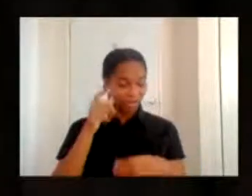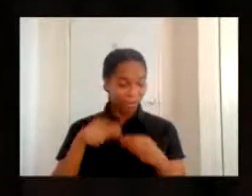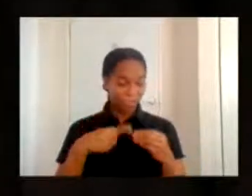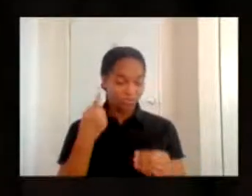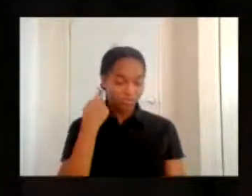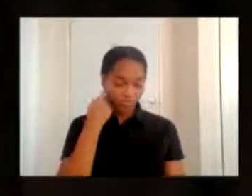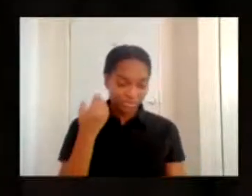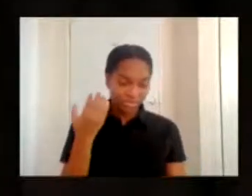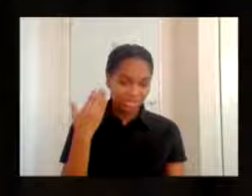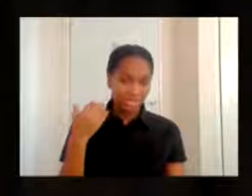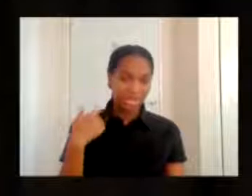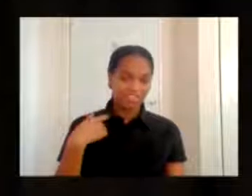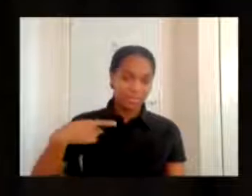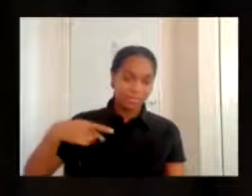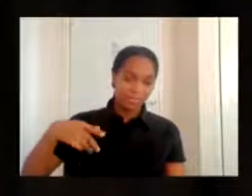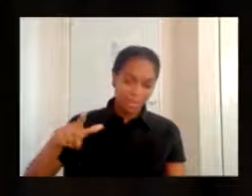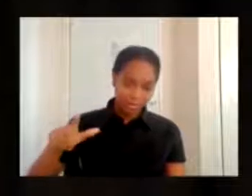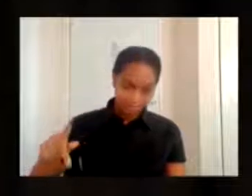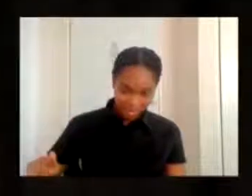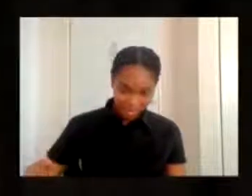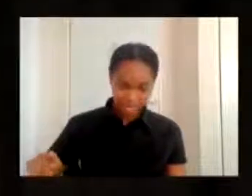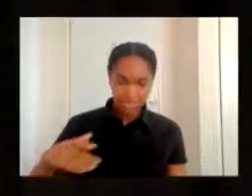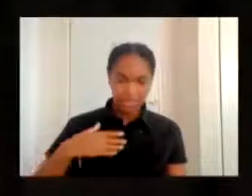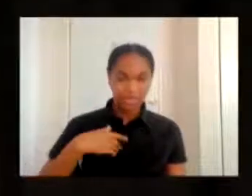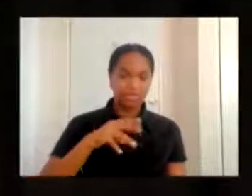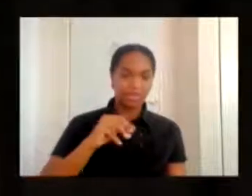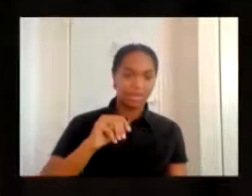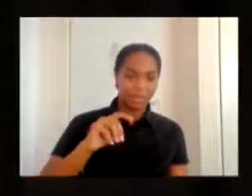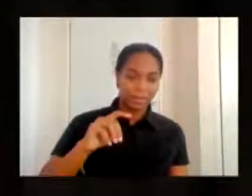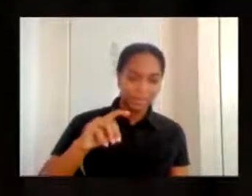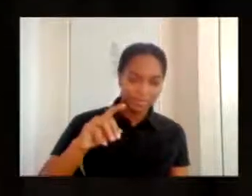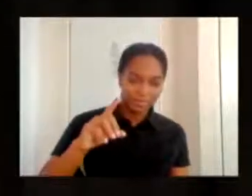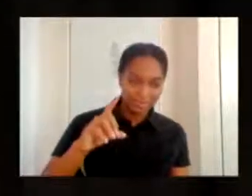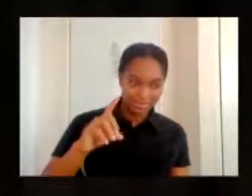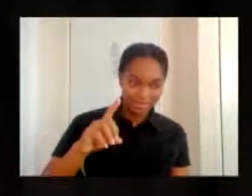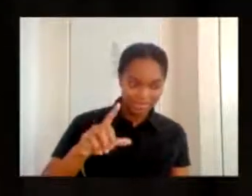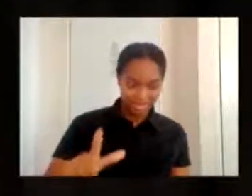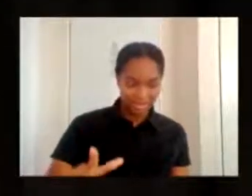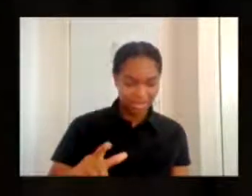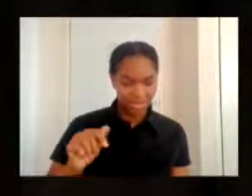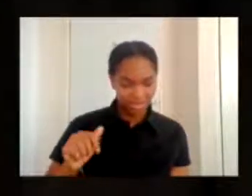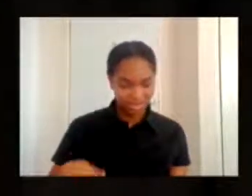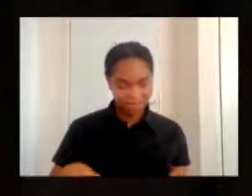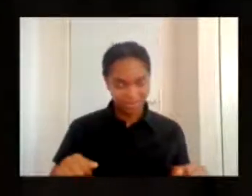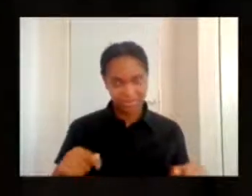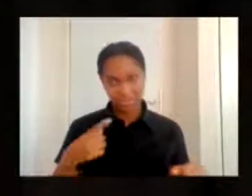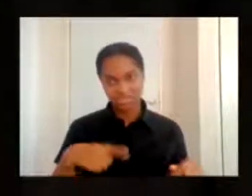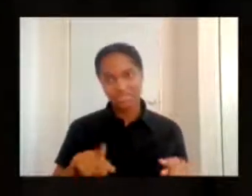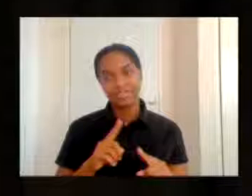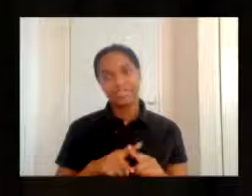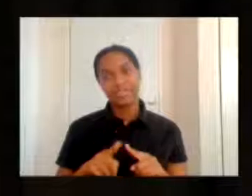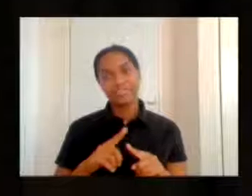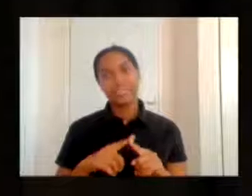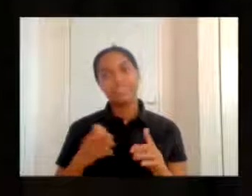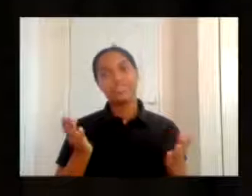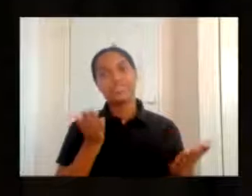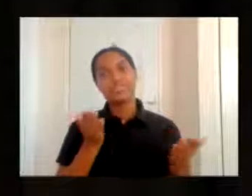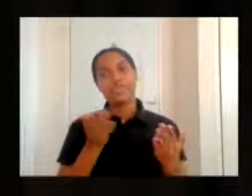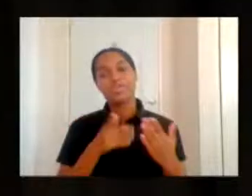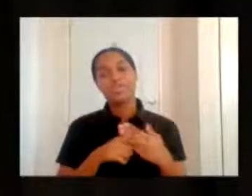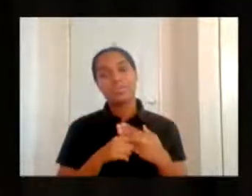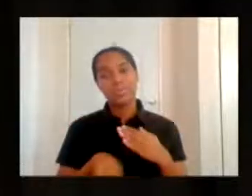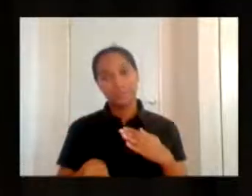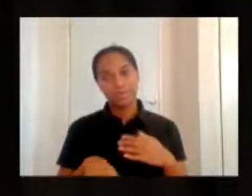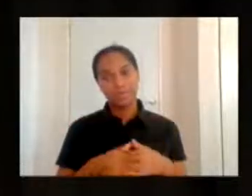has these PLPs, and it has this LDM capability. The idea is there's differential service quality.